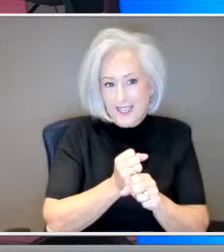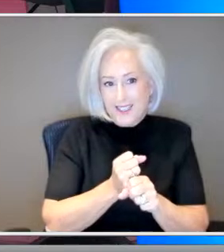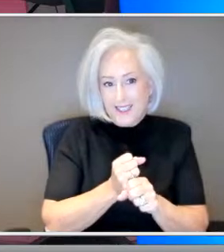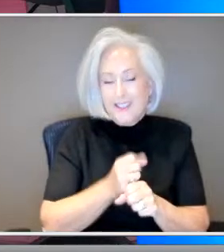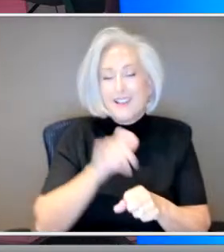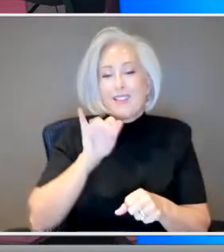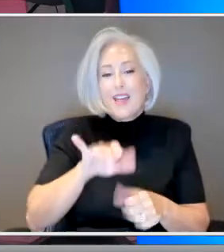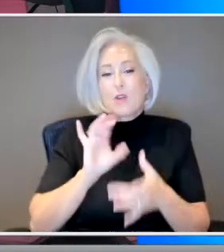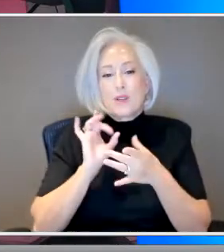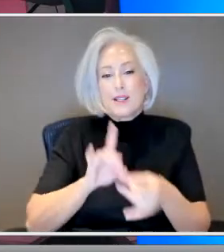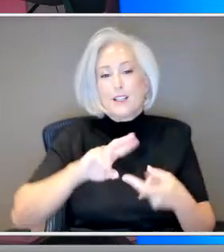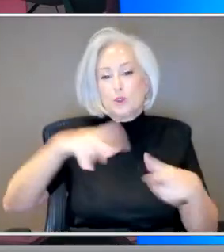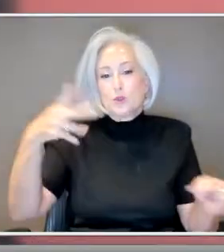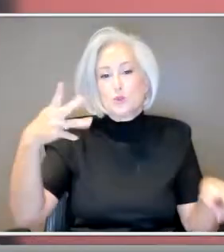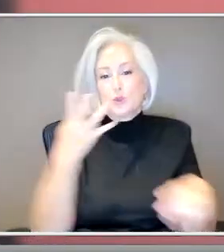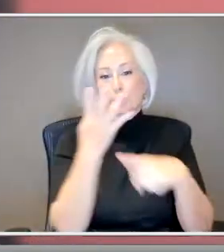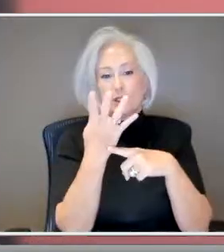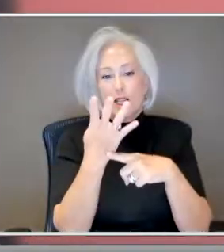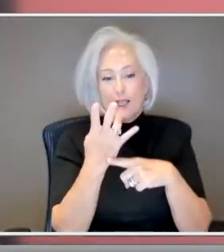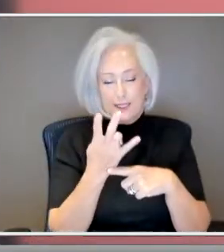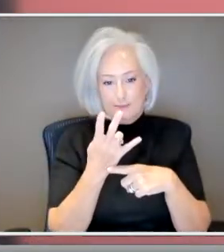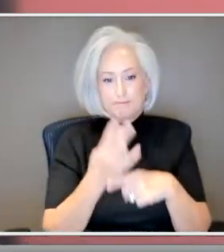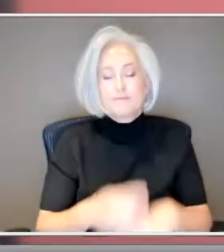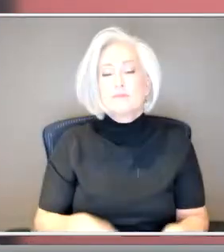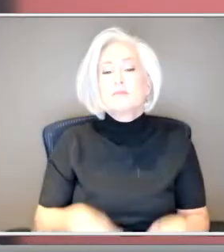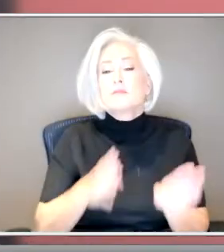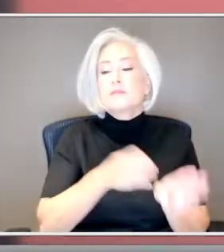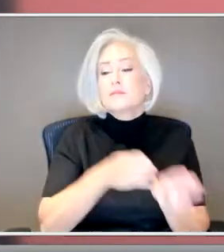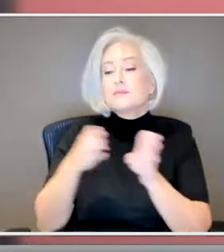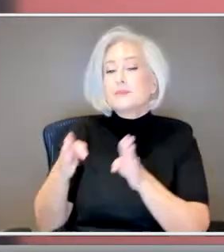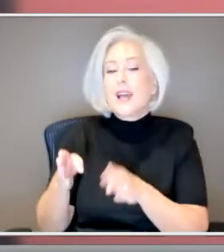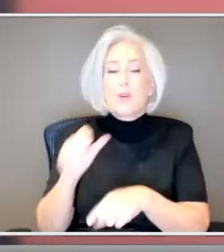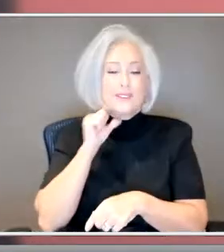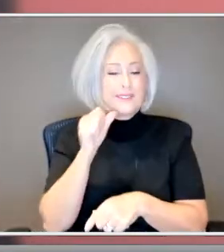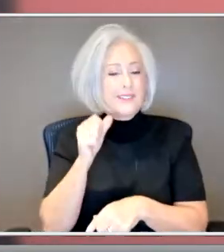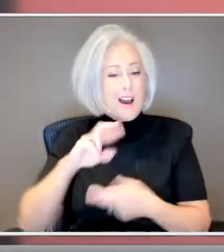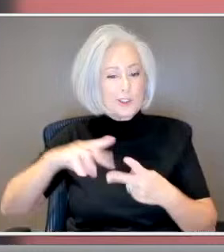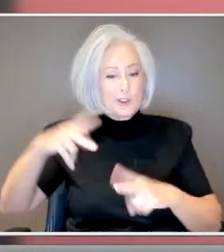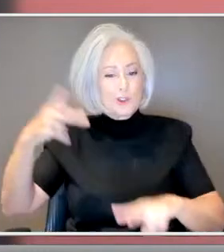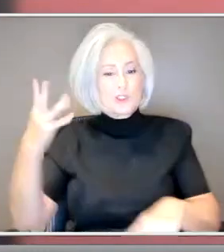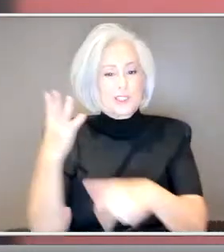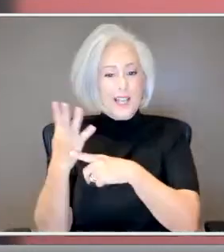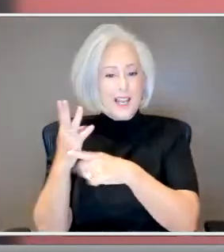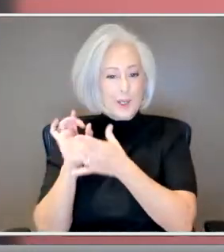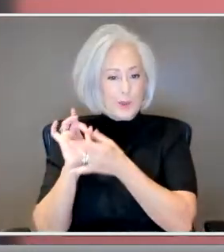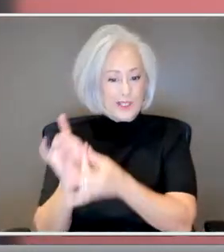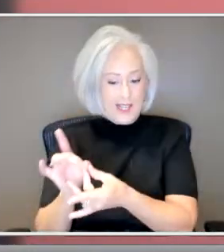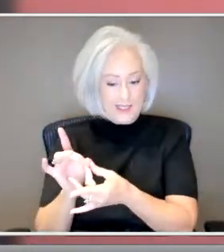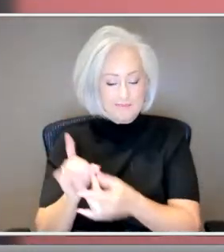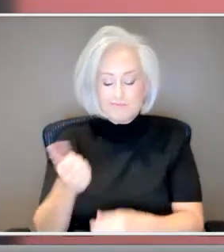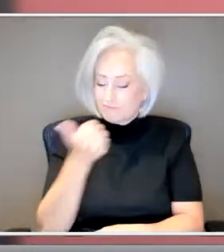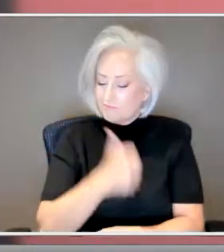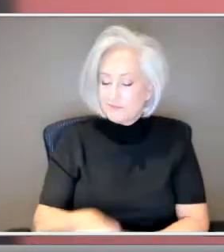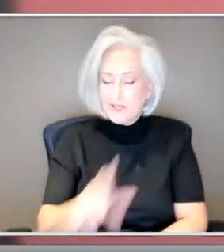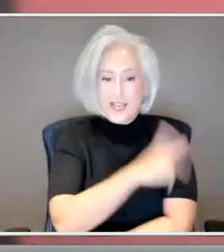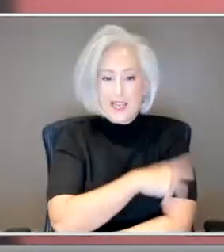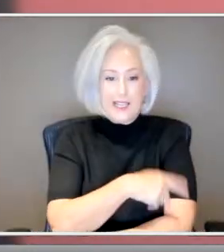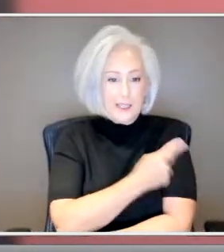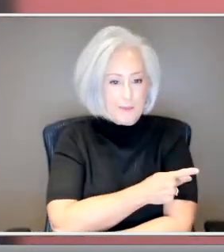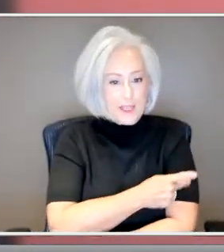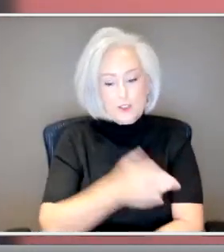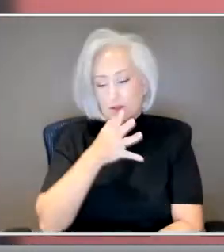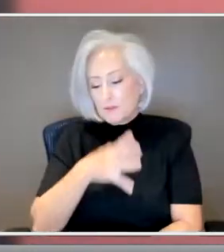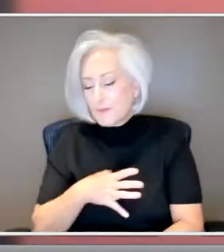So for any patient with congenital heart disease, male or female, if